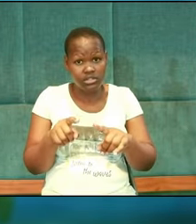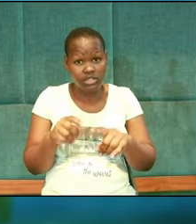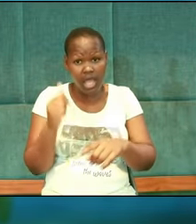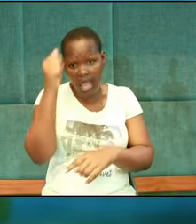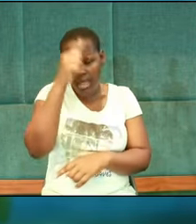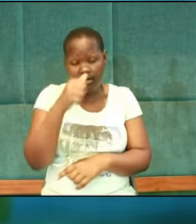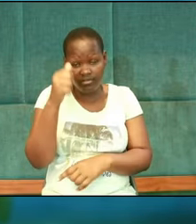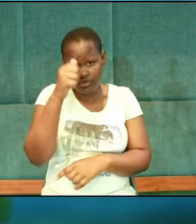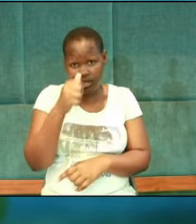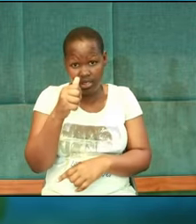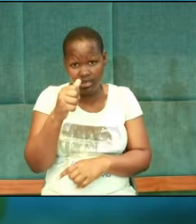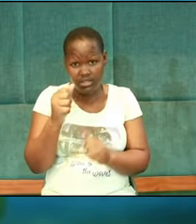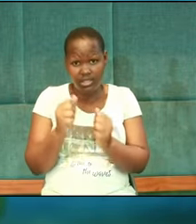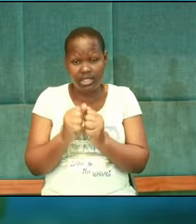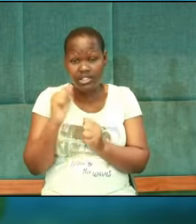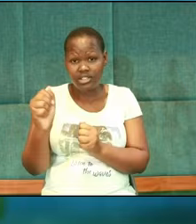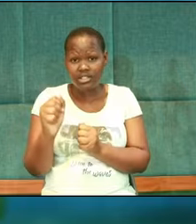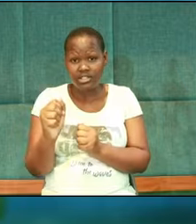Foolishness to the highest order.